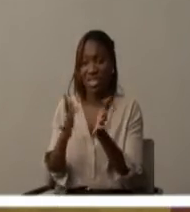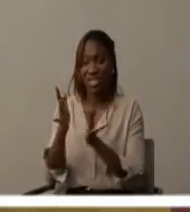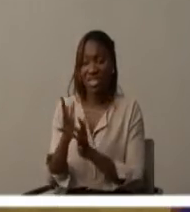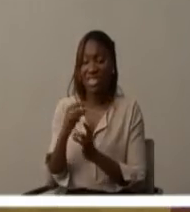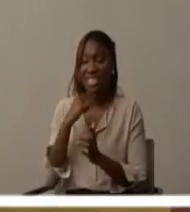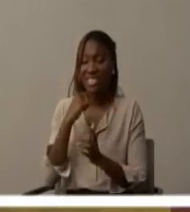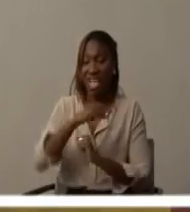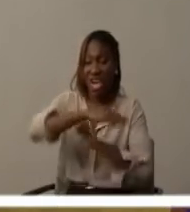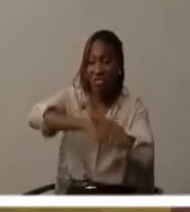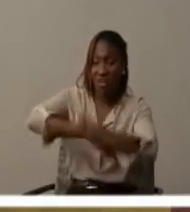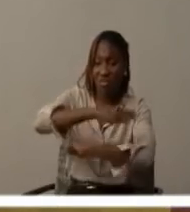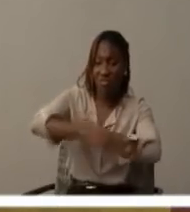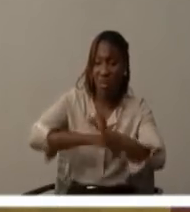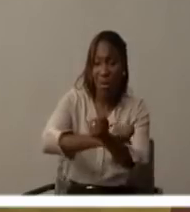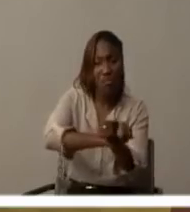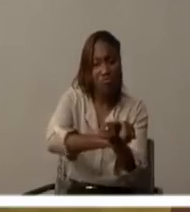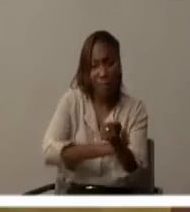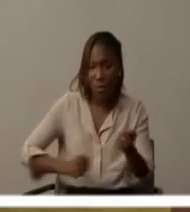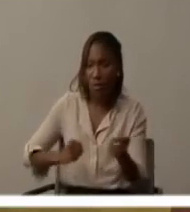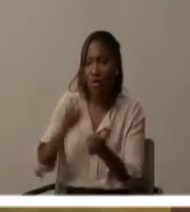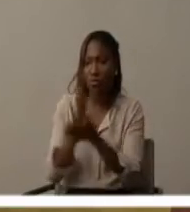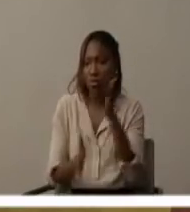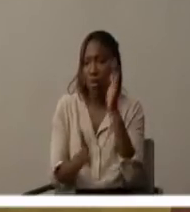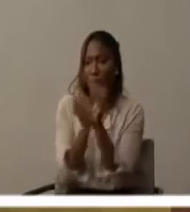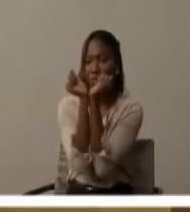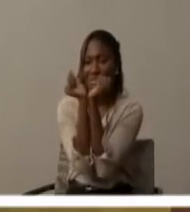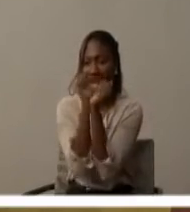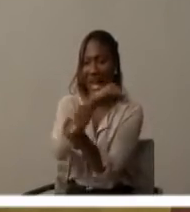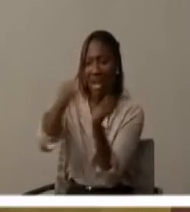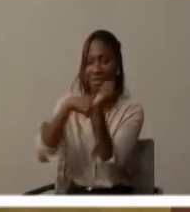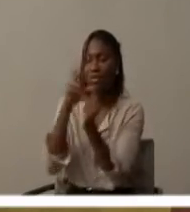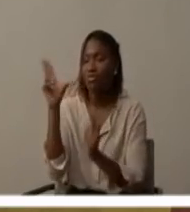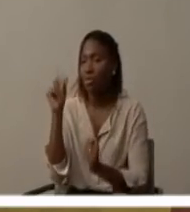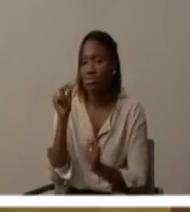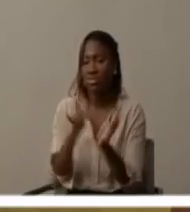The restoring of the person to right relationship within the community.